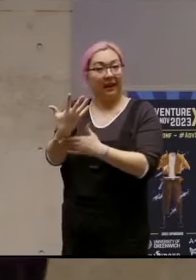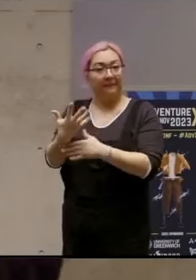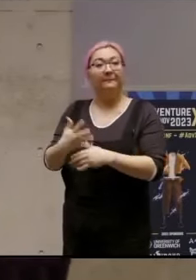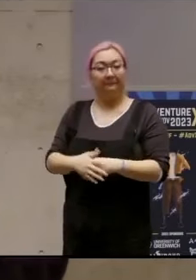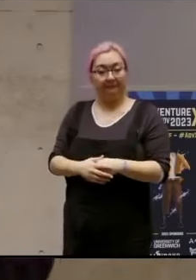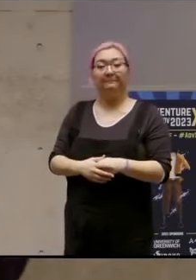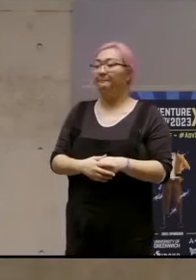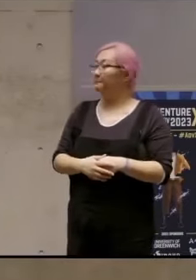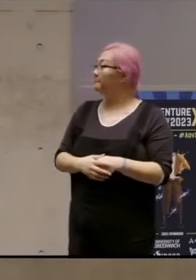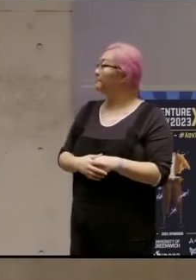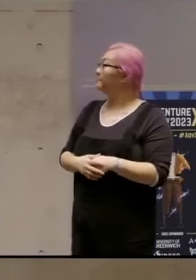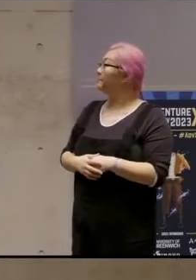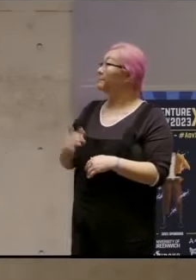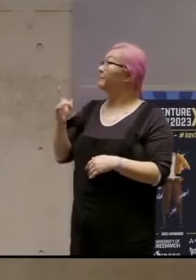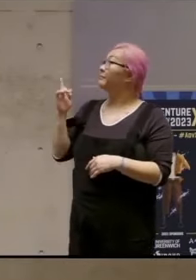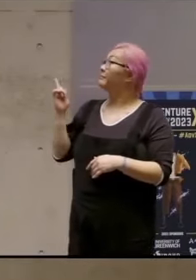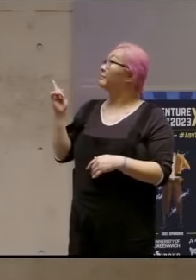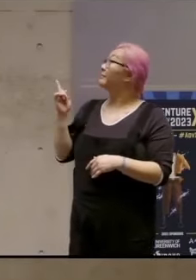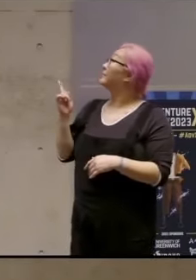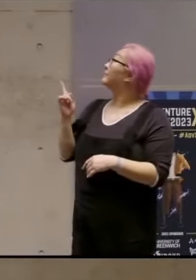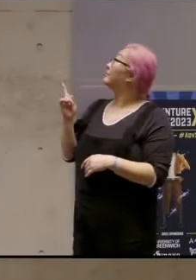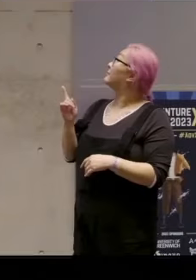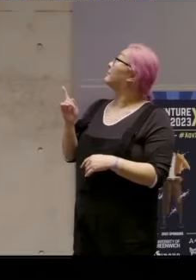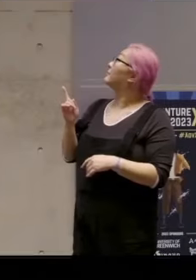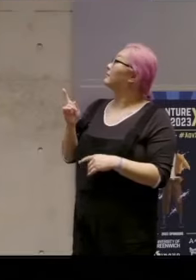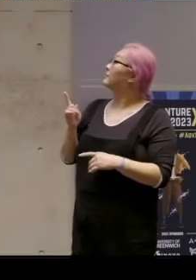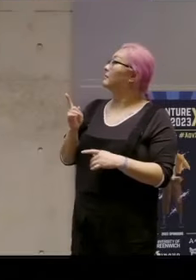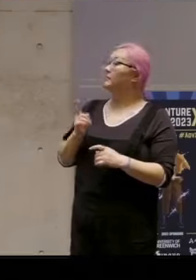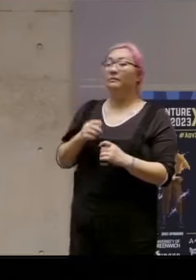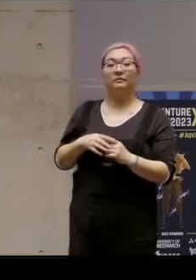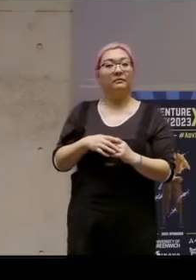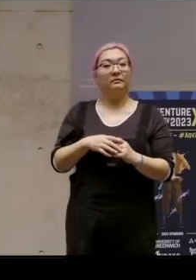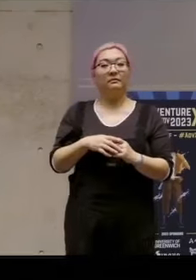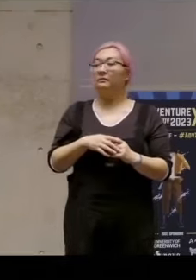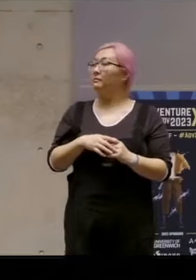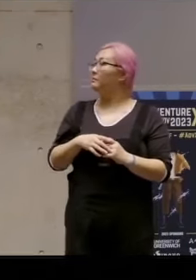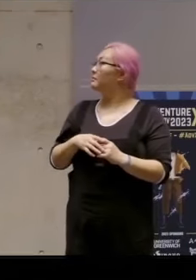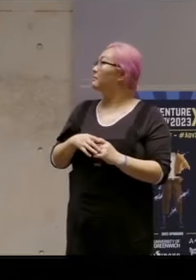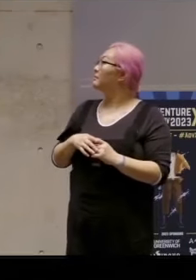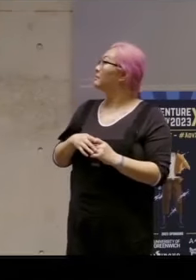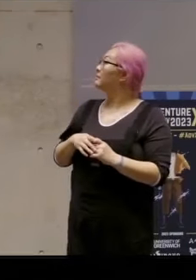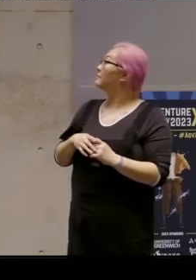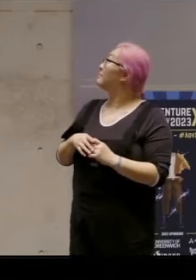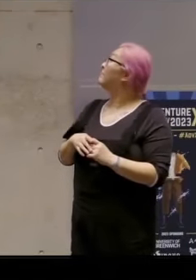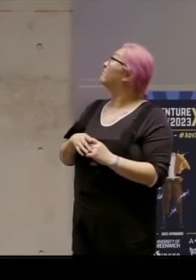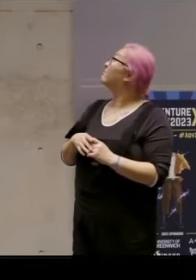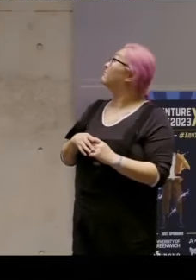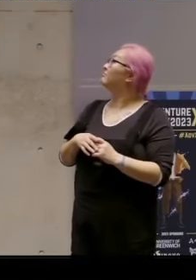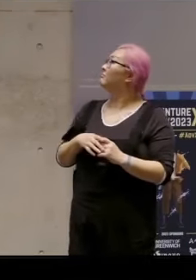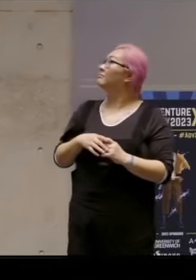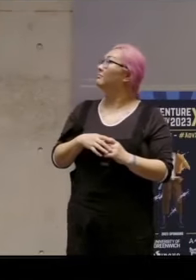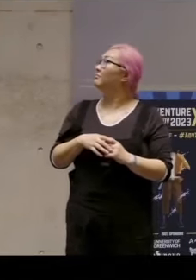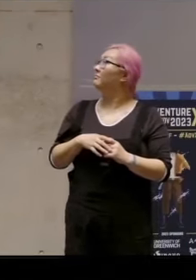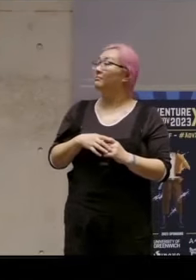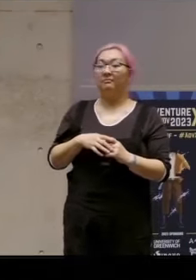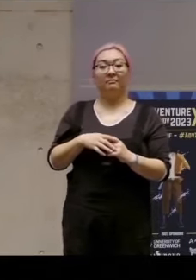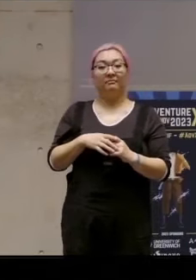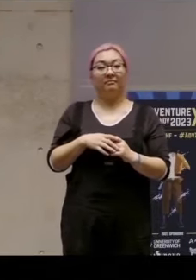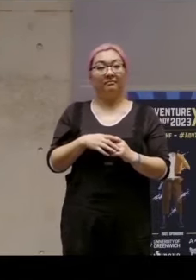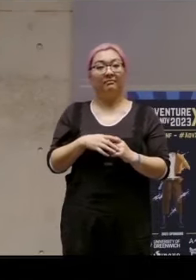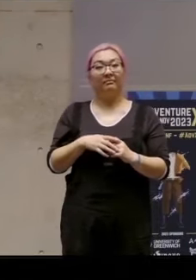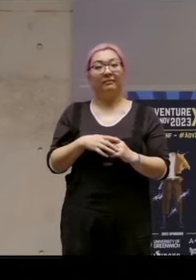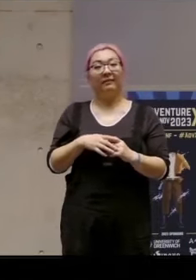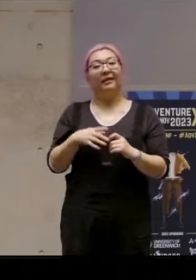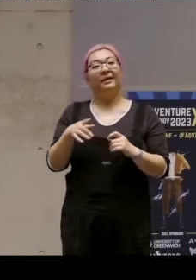And here is the police game, Polda. Who would believe that a little game about police jokes can spawn